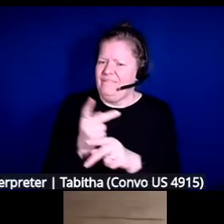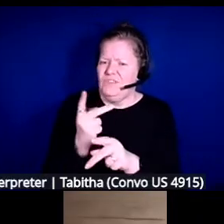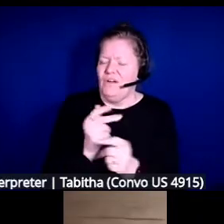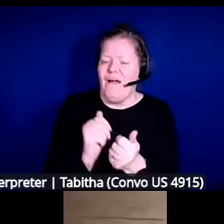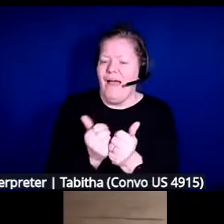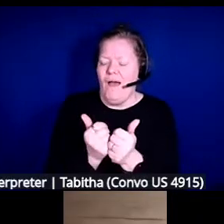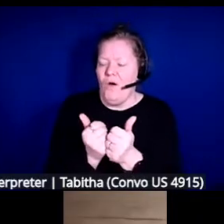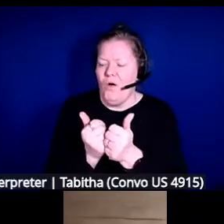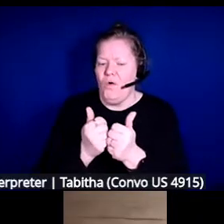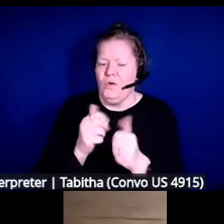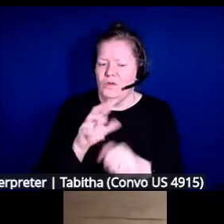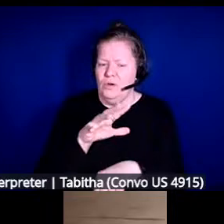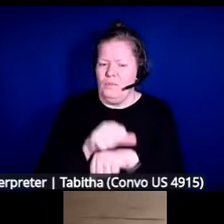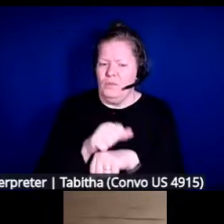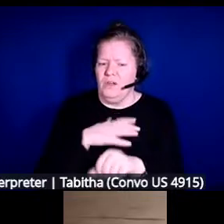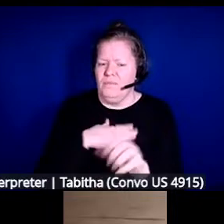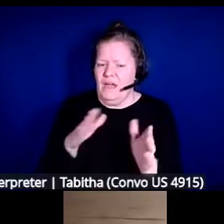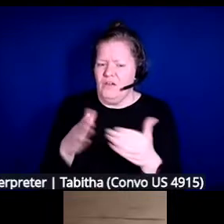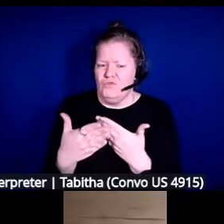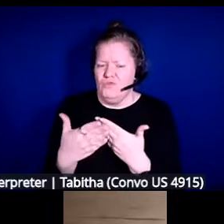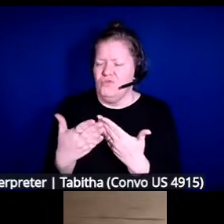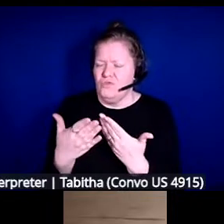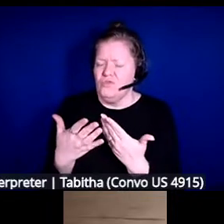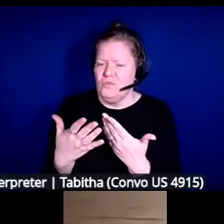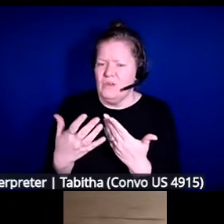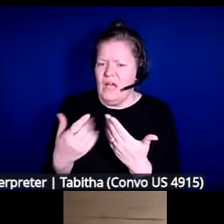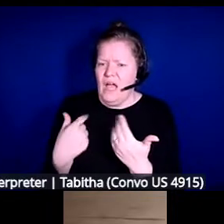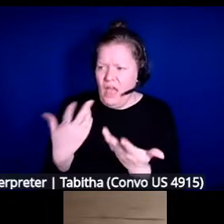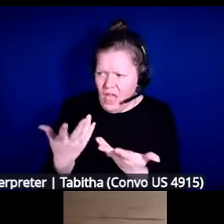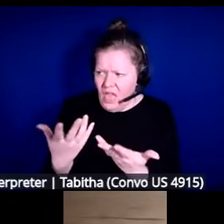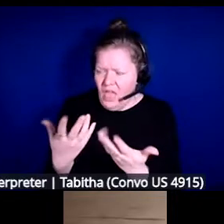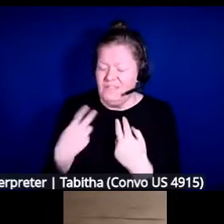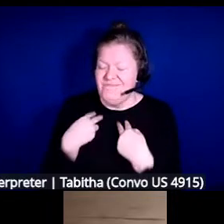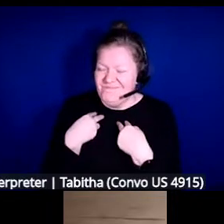to book my room. I got stumped and I just